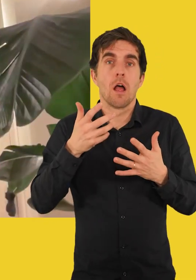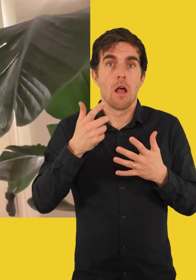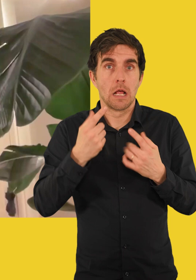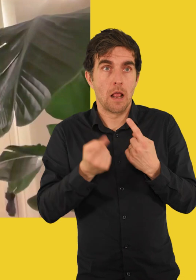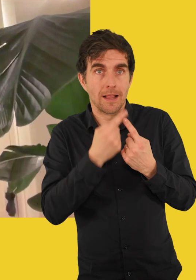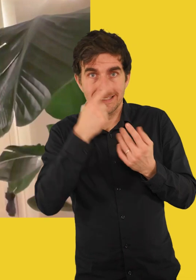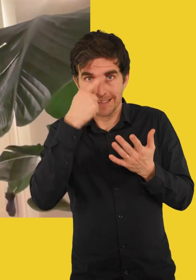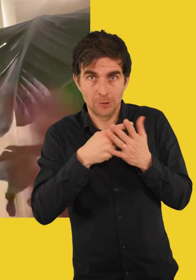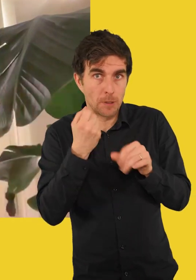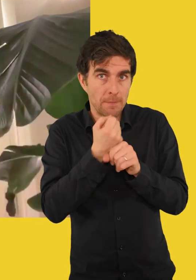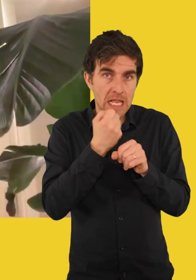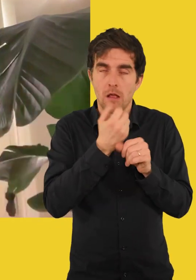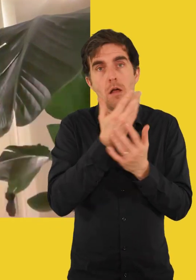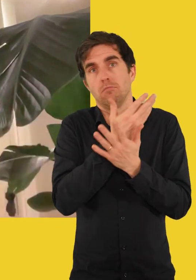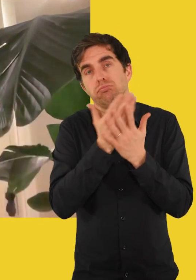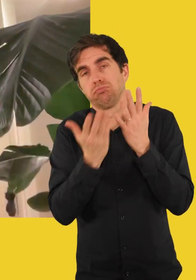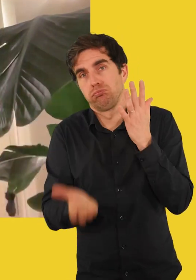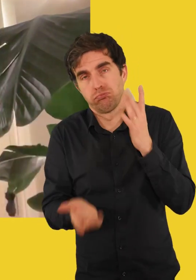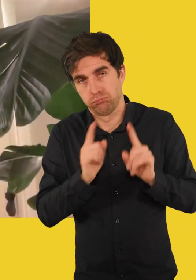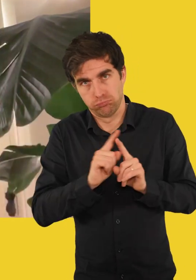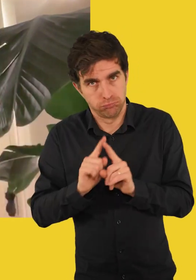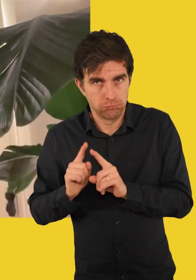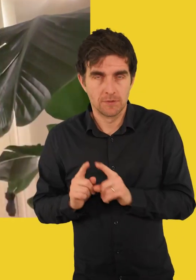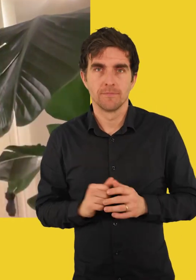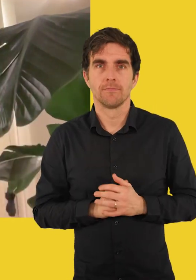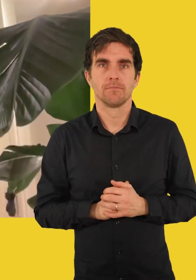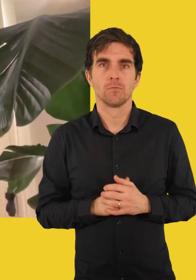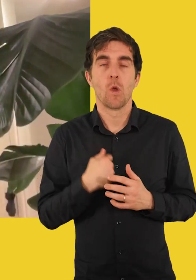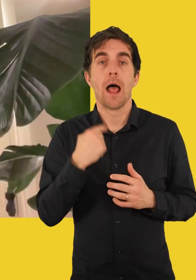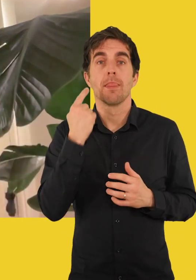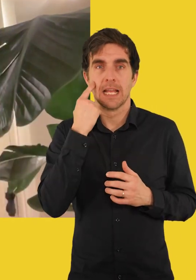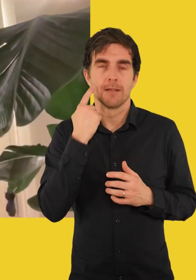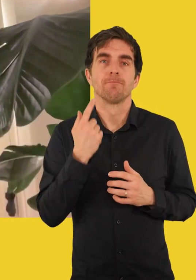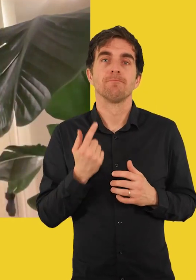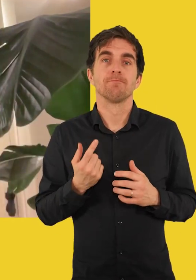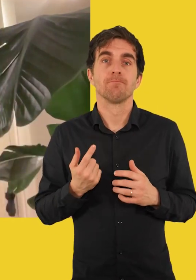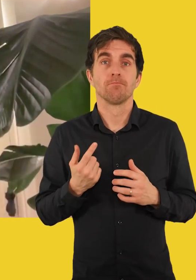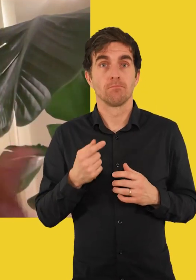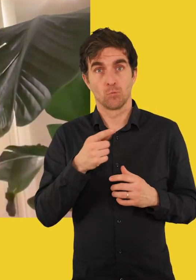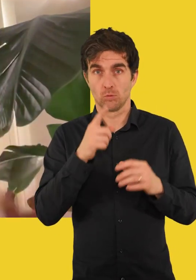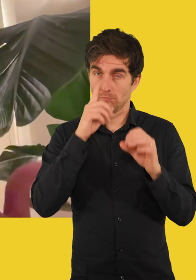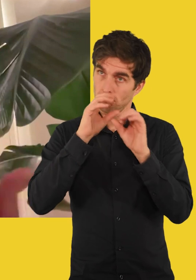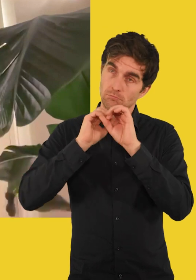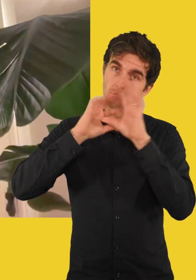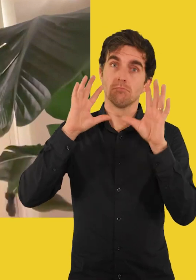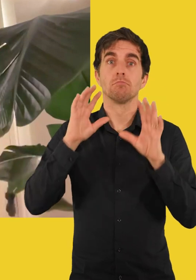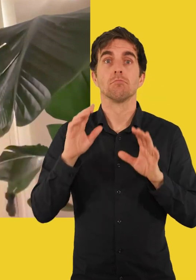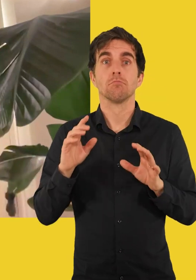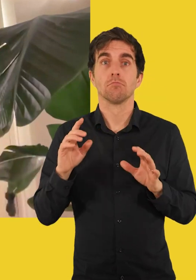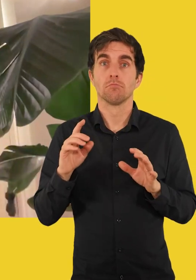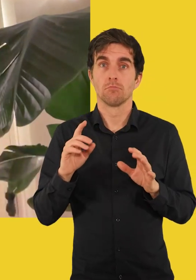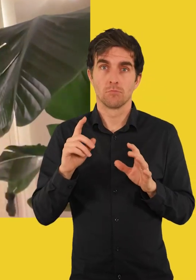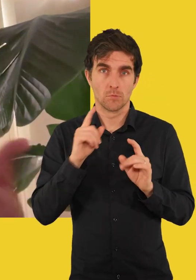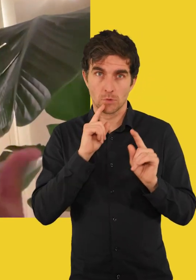proximity to other decision makers, etc. I think the degree to which you are perceived as